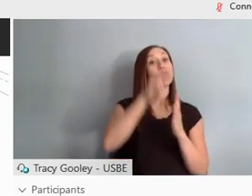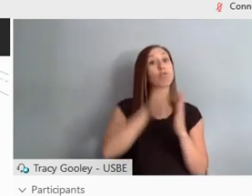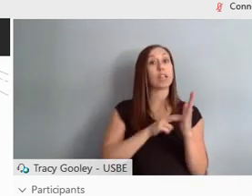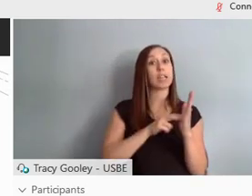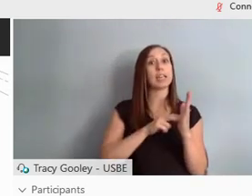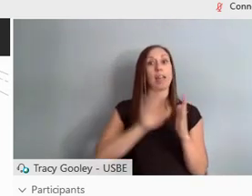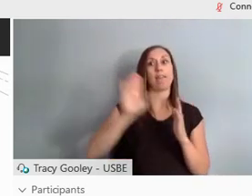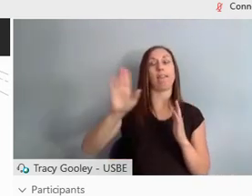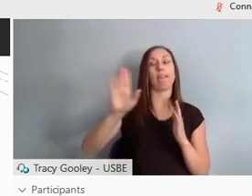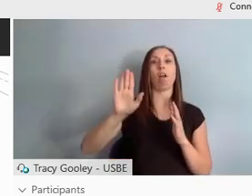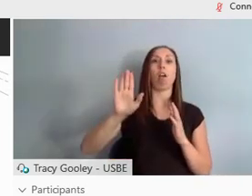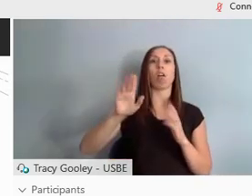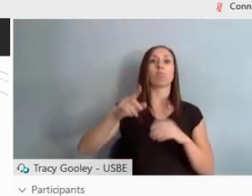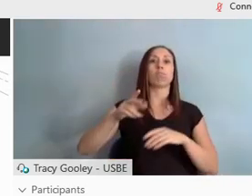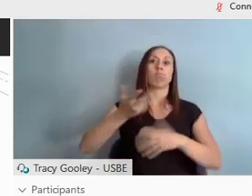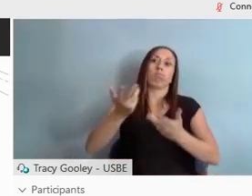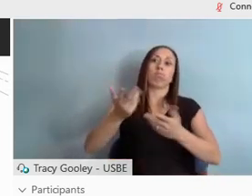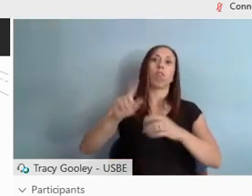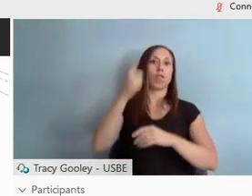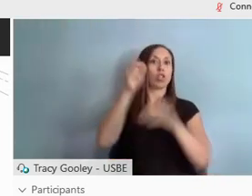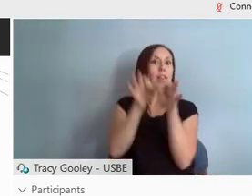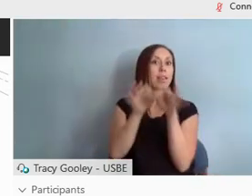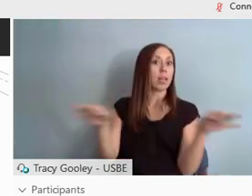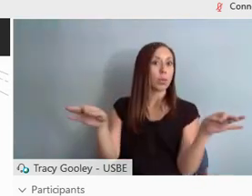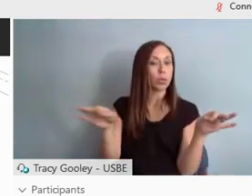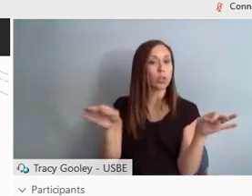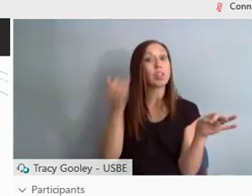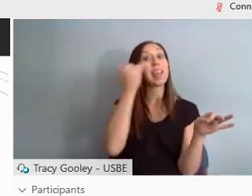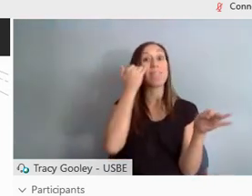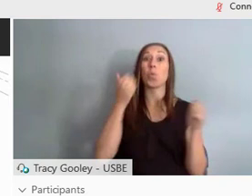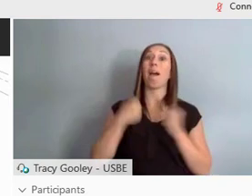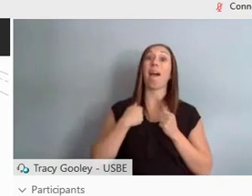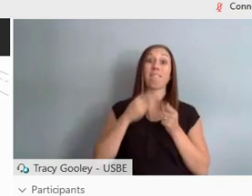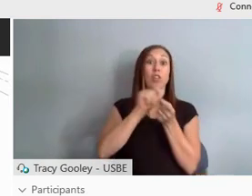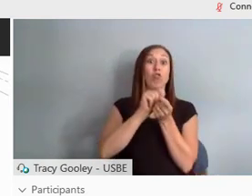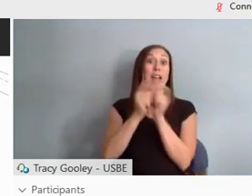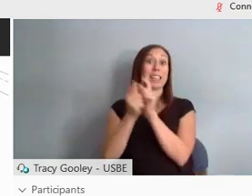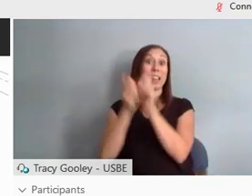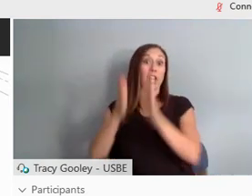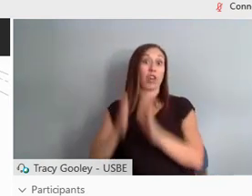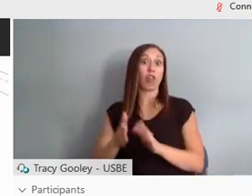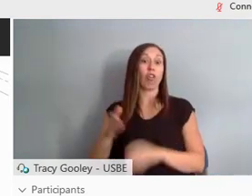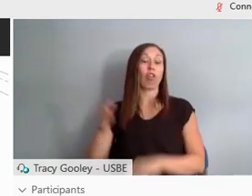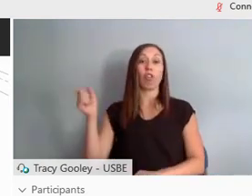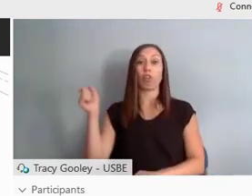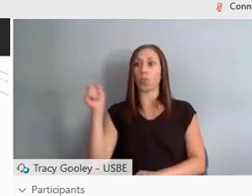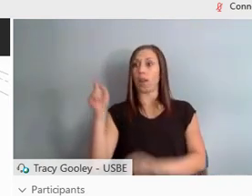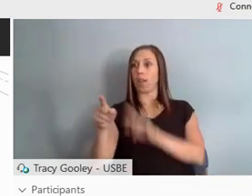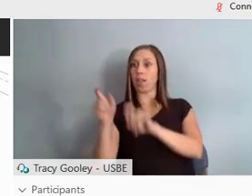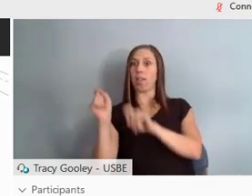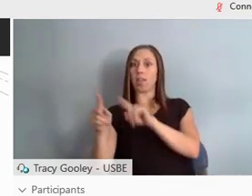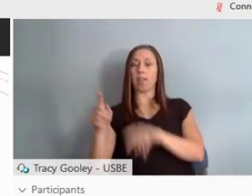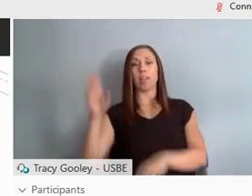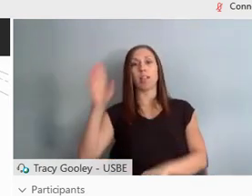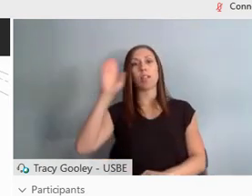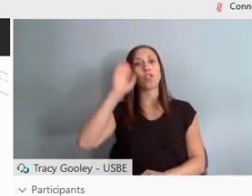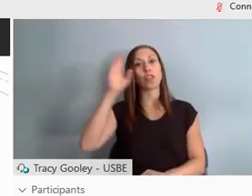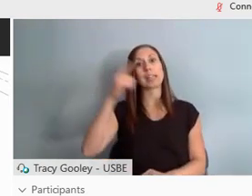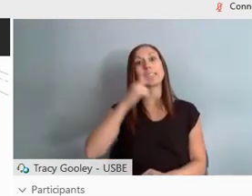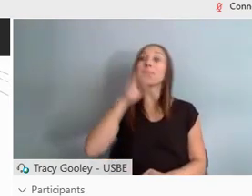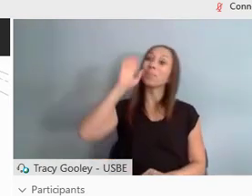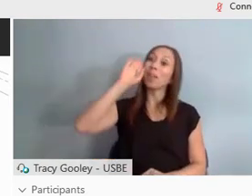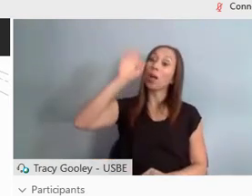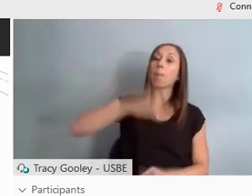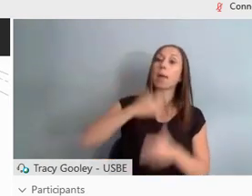student's native language. This is something that can be read if you have a translator. You can ask the students the question. The greeting is just, my